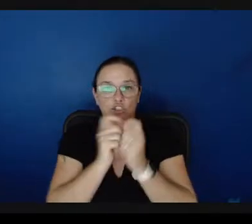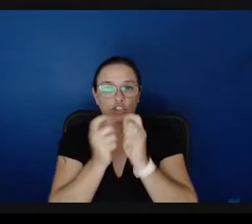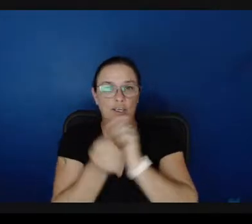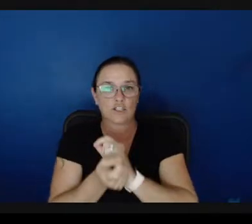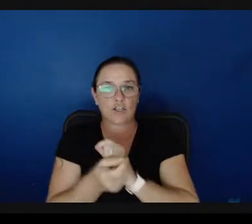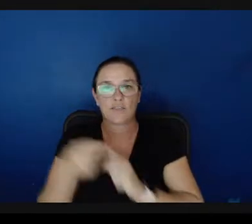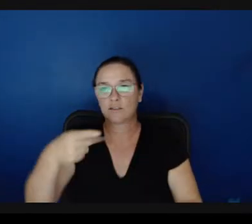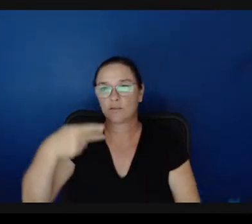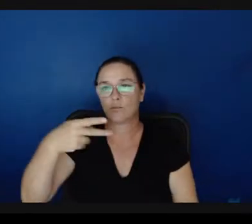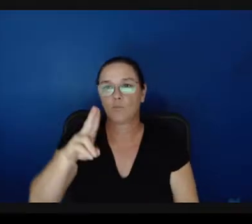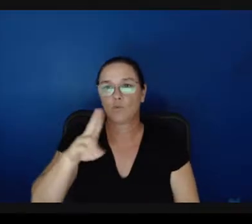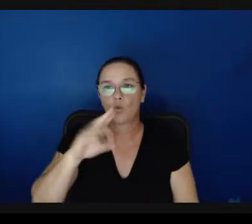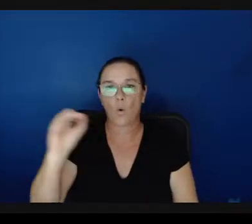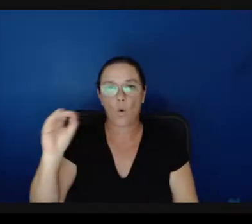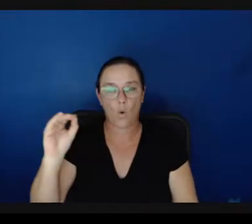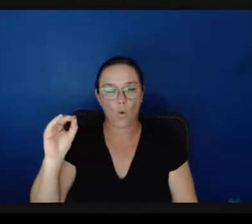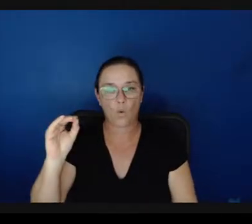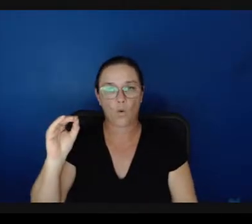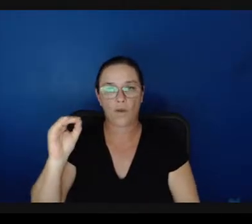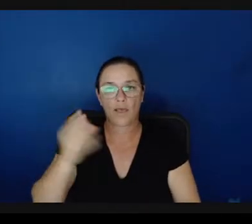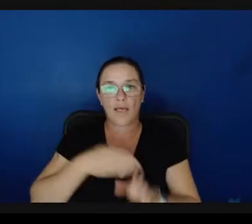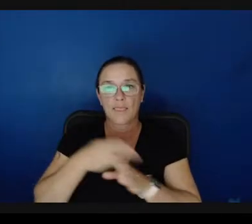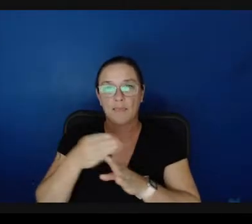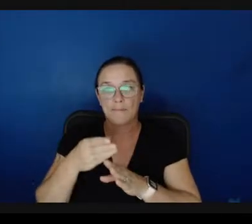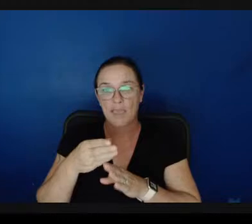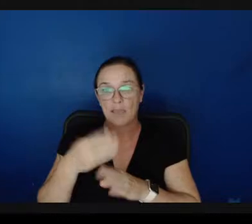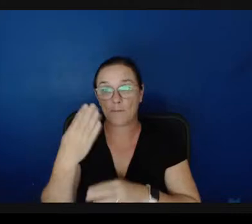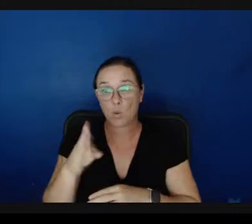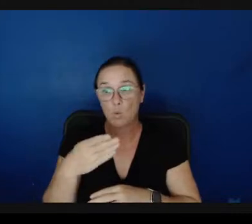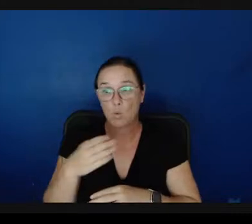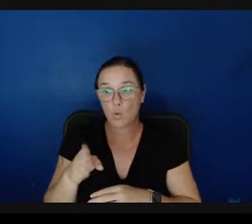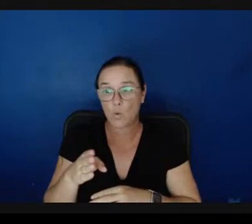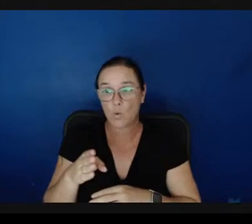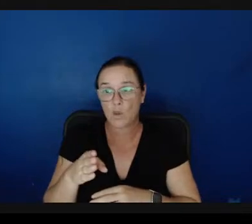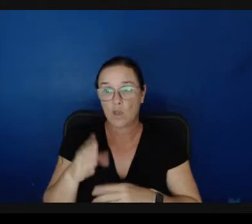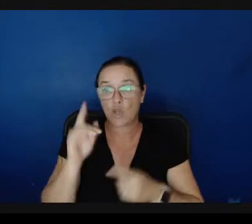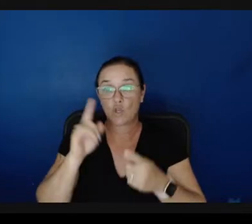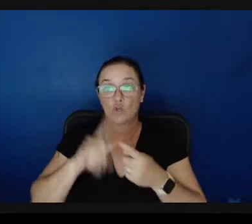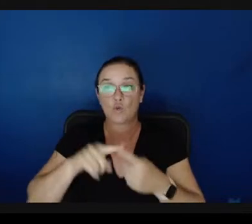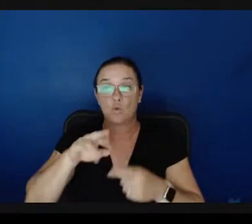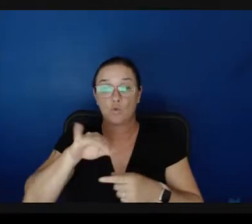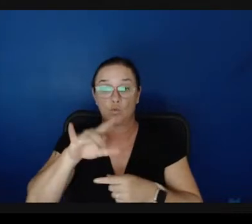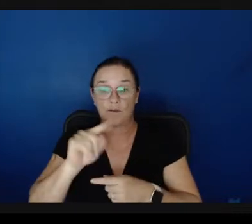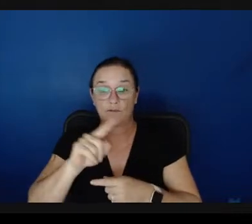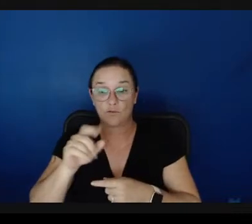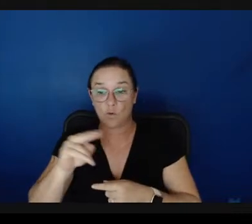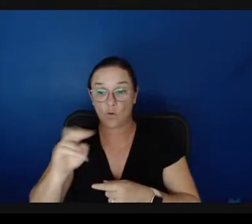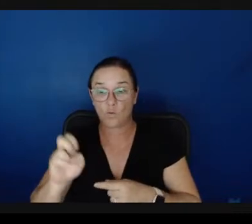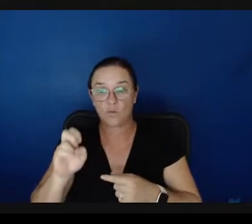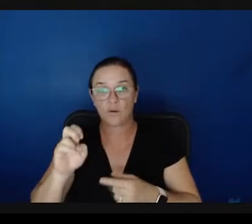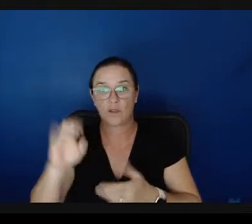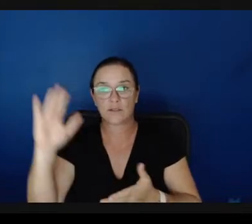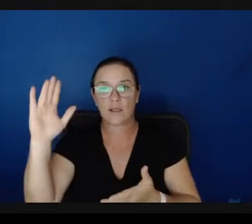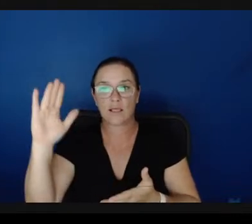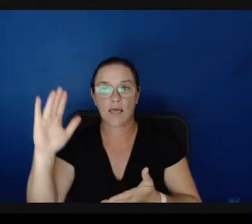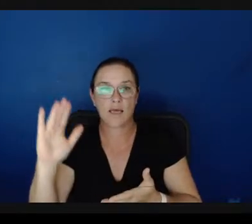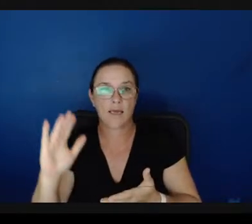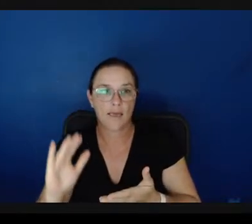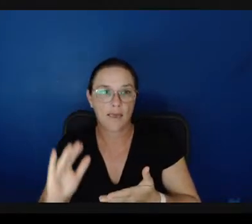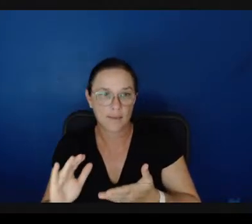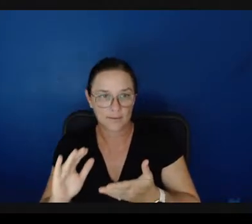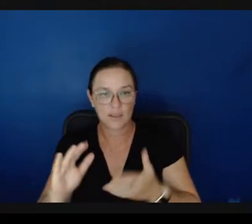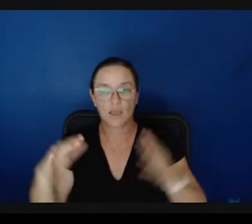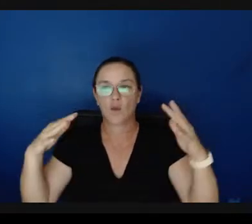Pu'o'o tilt meter, which the main component, the blue one towards the rift zone, has been steadily downhill, or